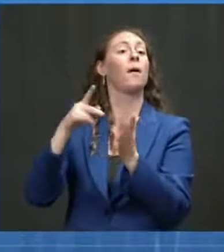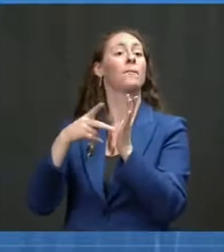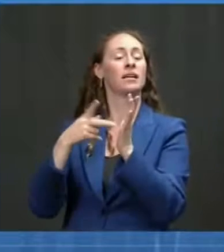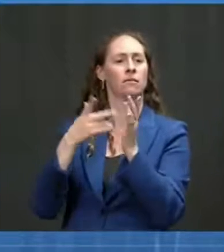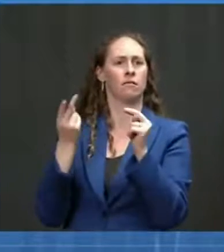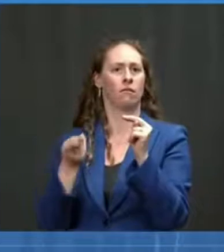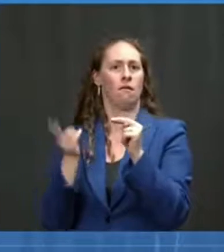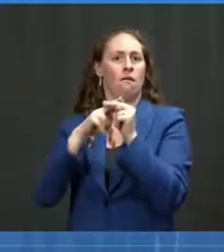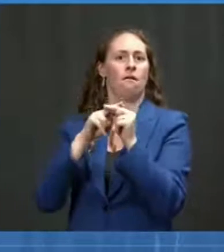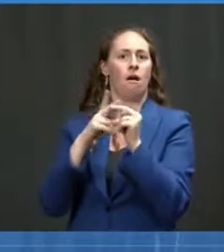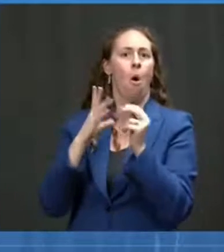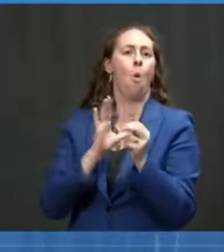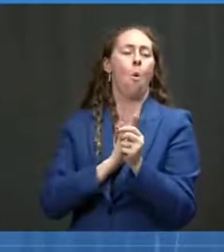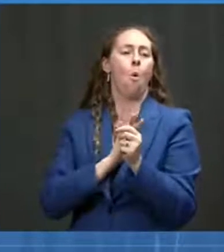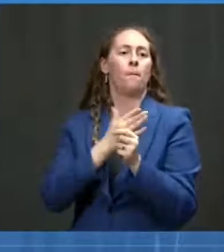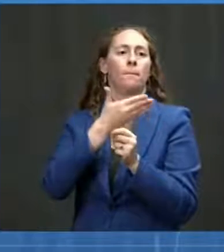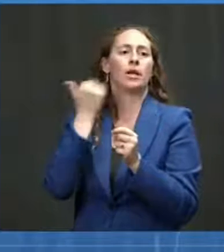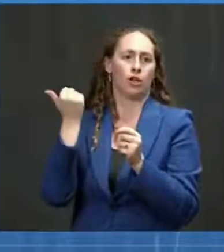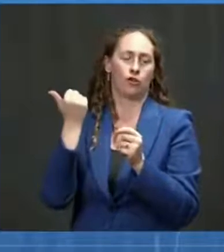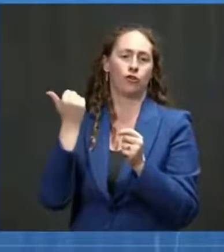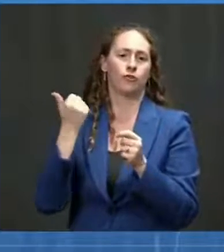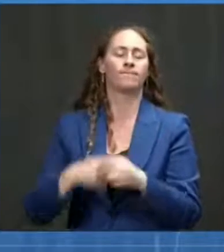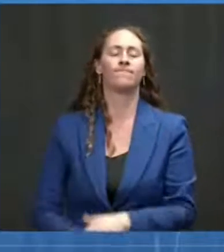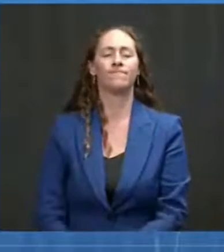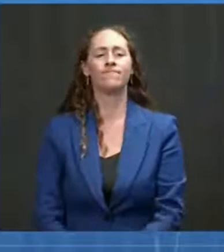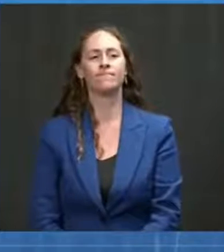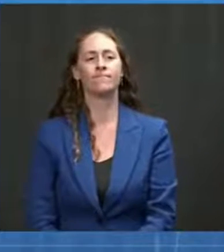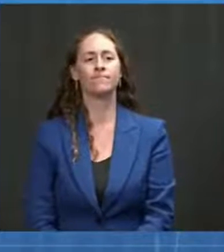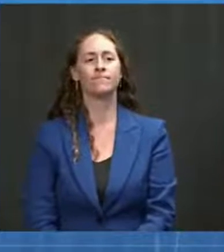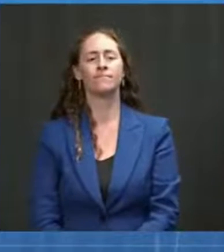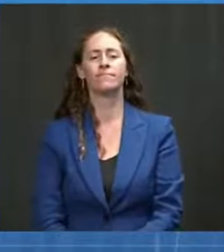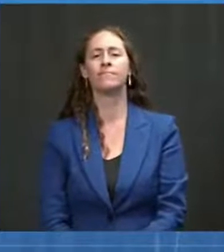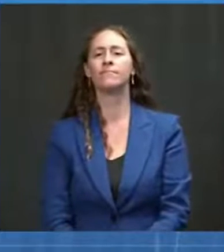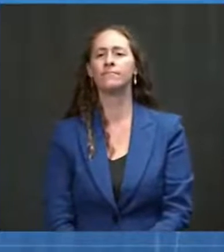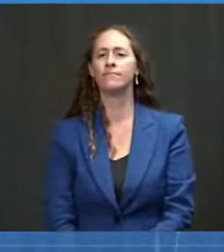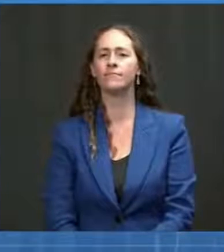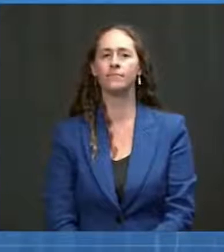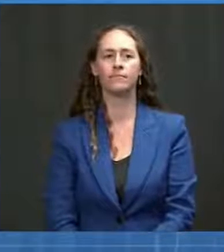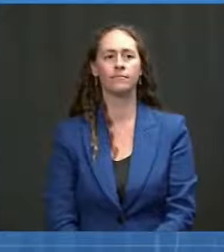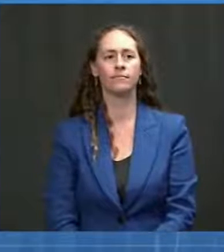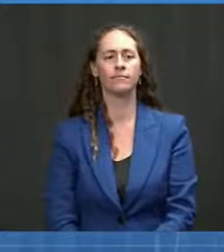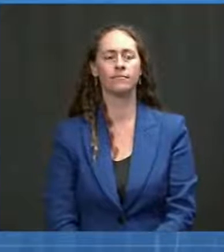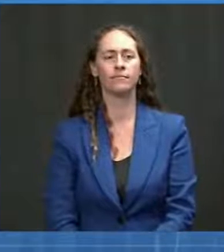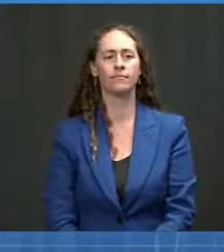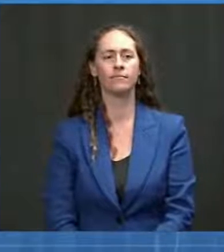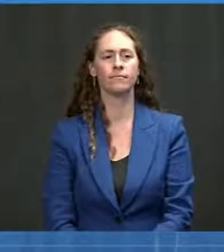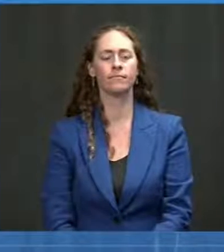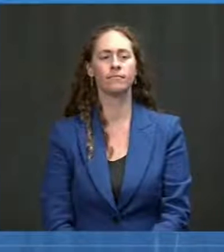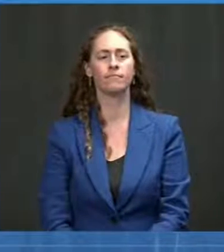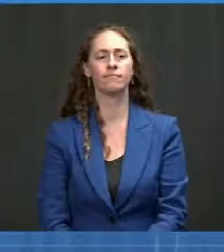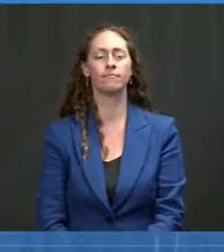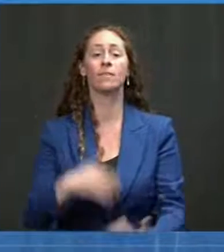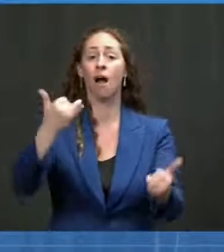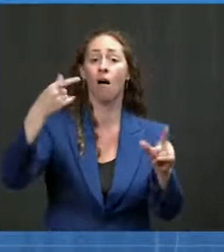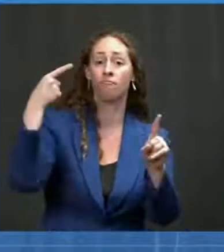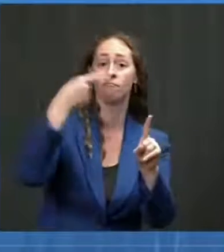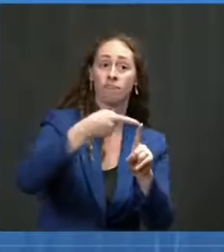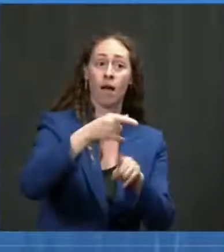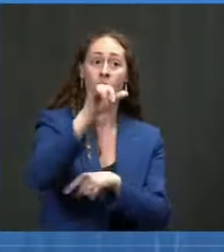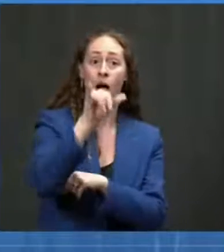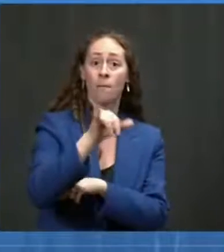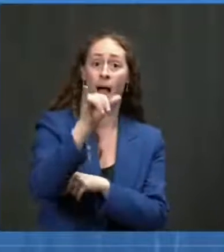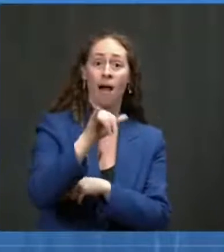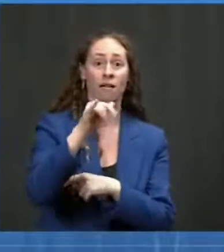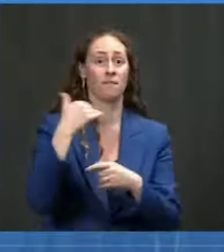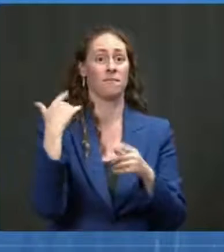more. Next slide. So let's take the first concept, that antibody levels decline over time, in this case,